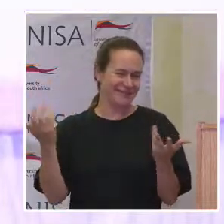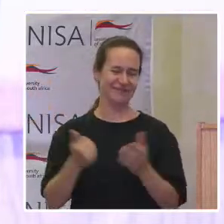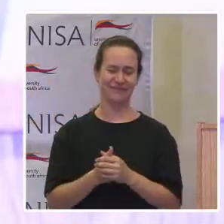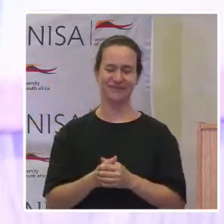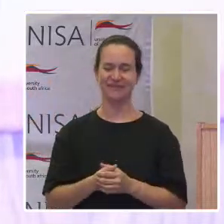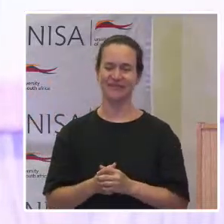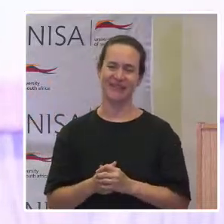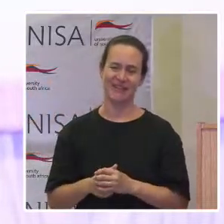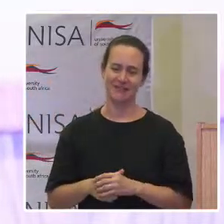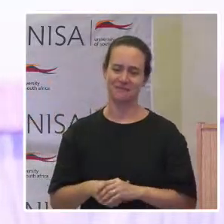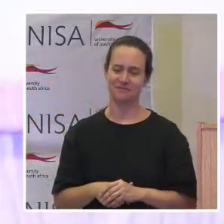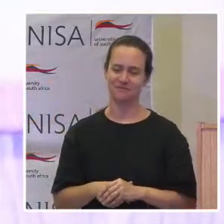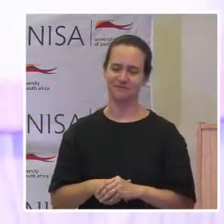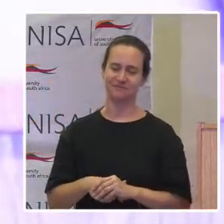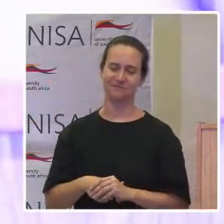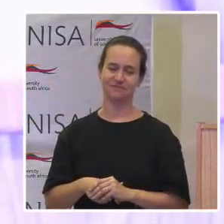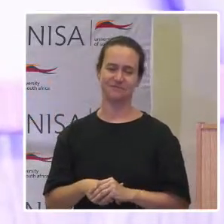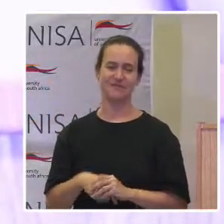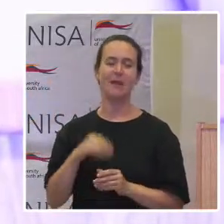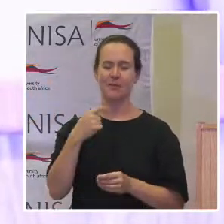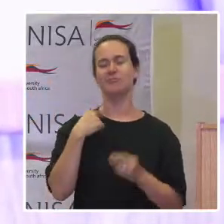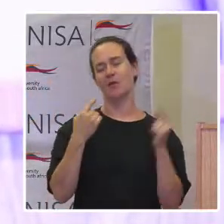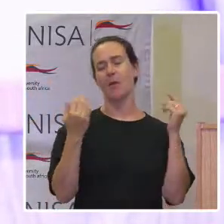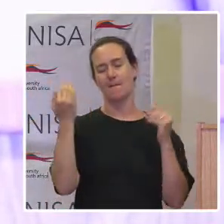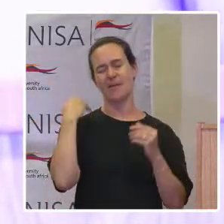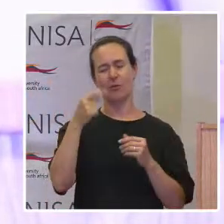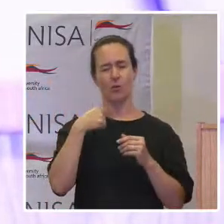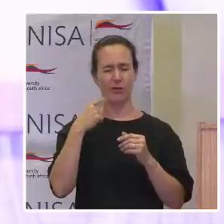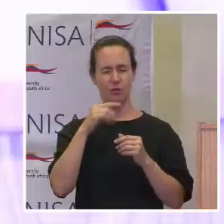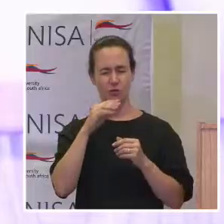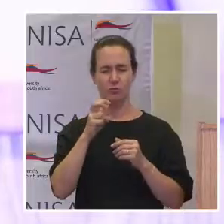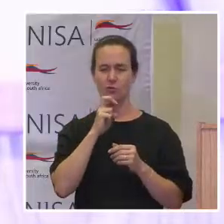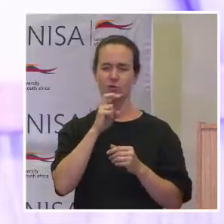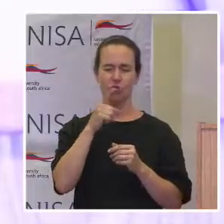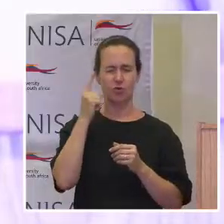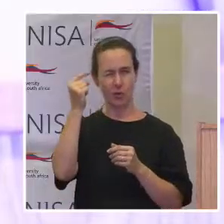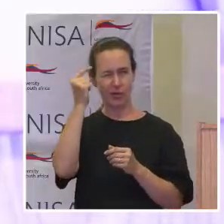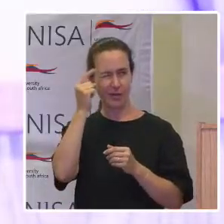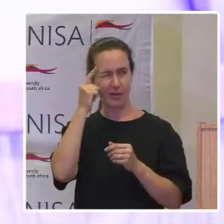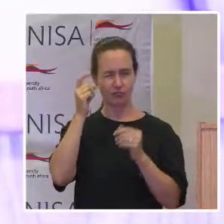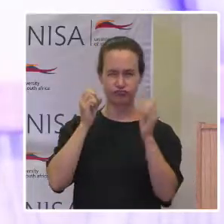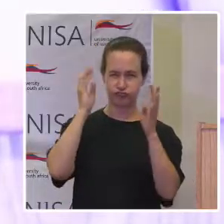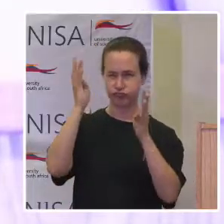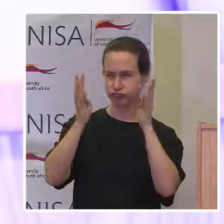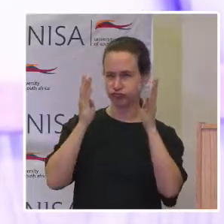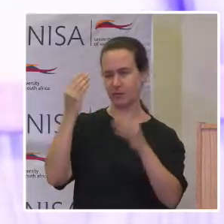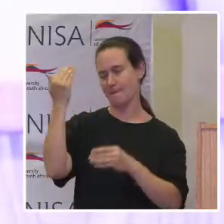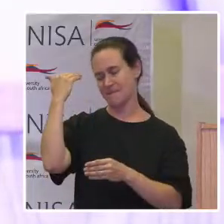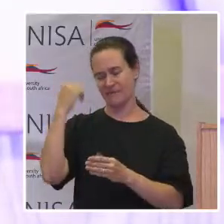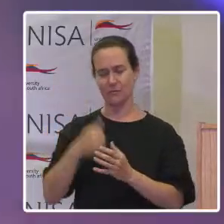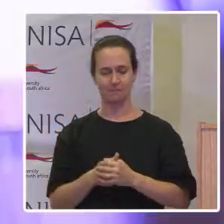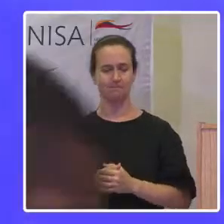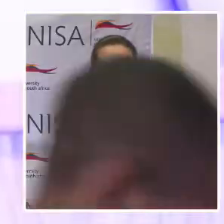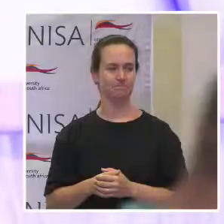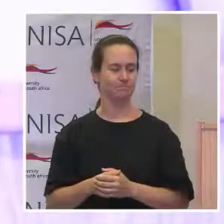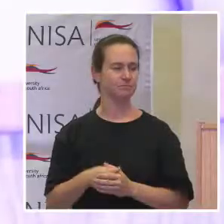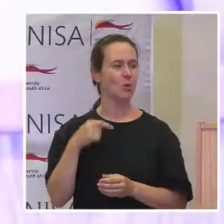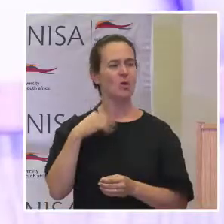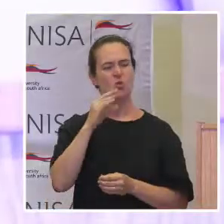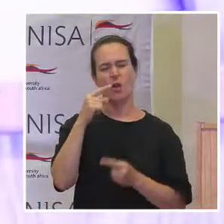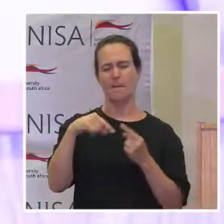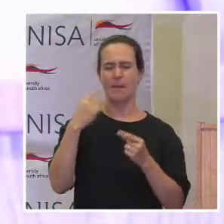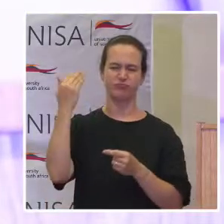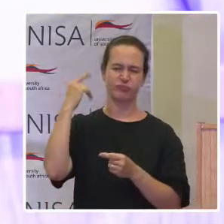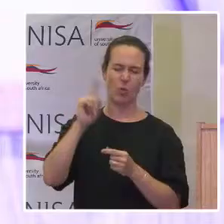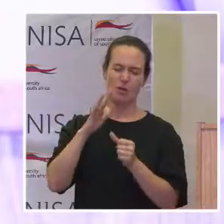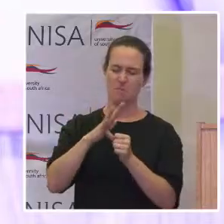we used to brainstorm together when we were talking about the Intlanyelwa hub, the importance of